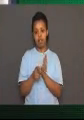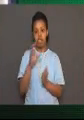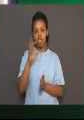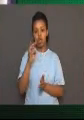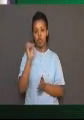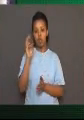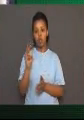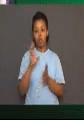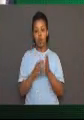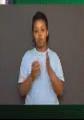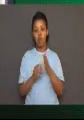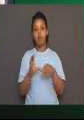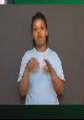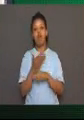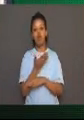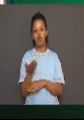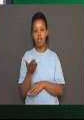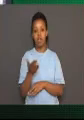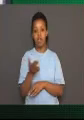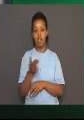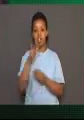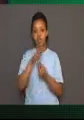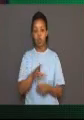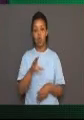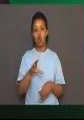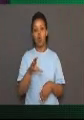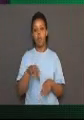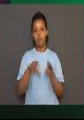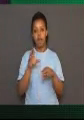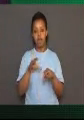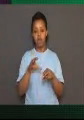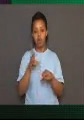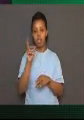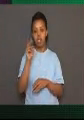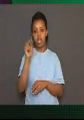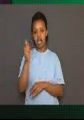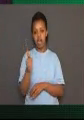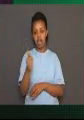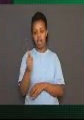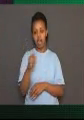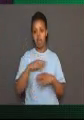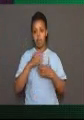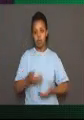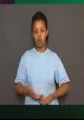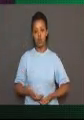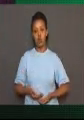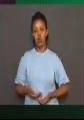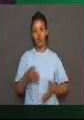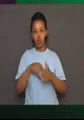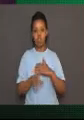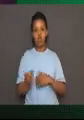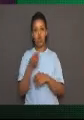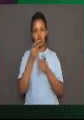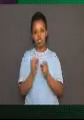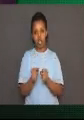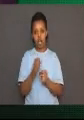chromosomal mutations affect essential parts of the DNA of a fetus, the